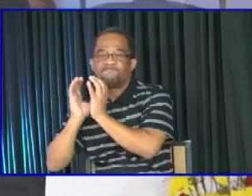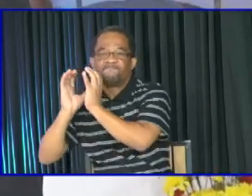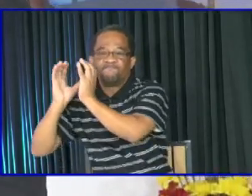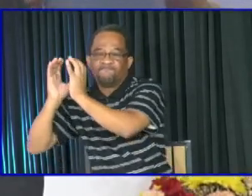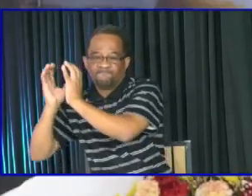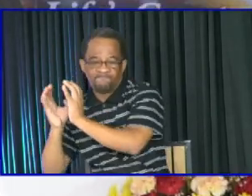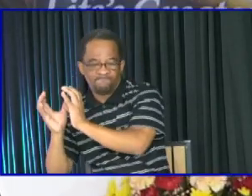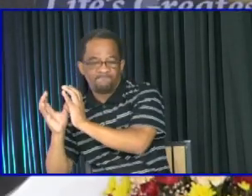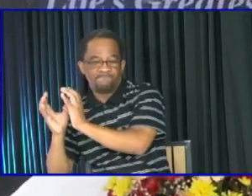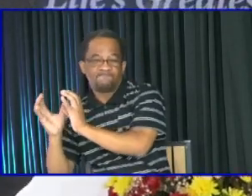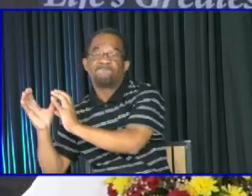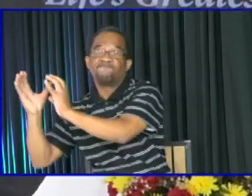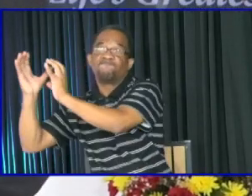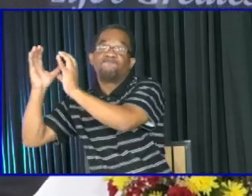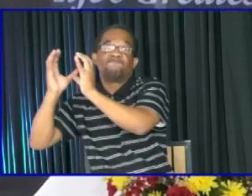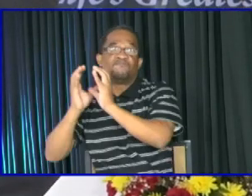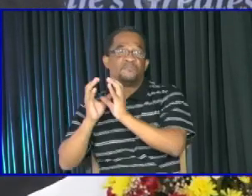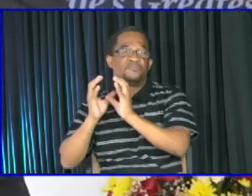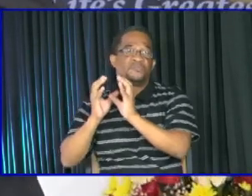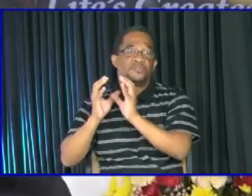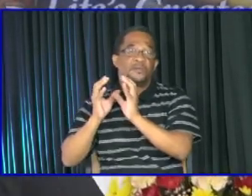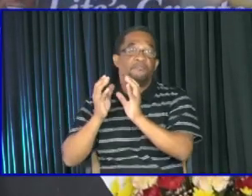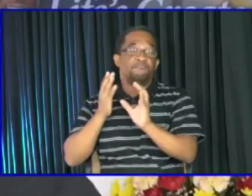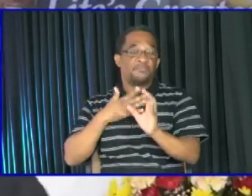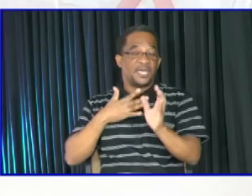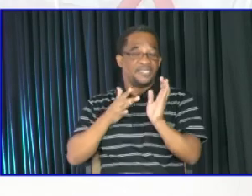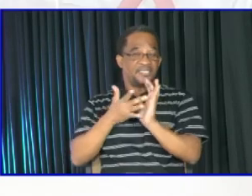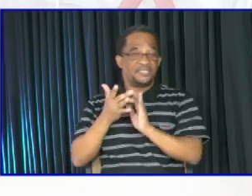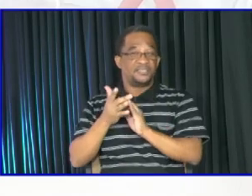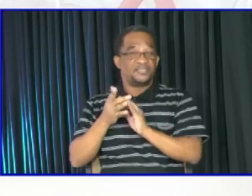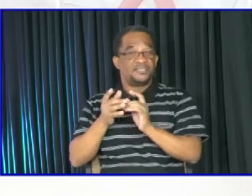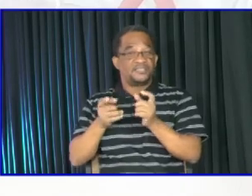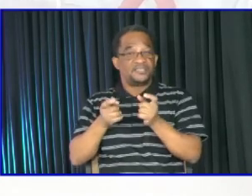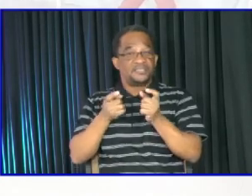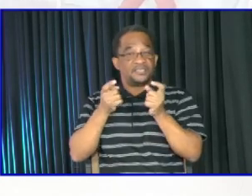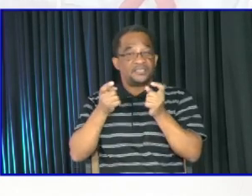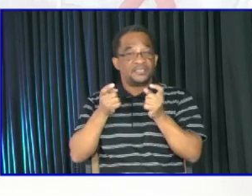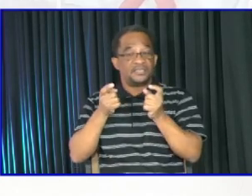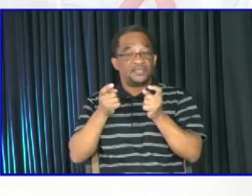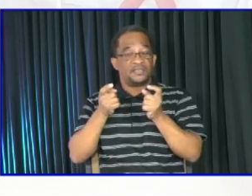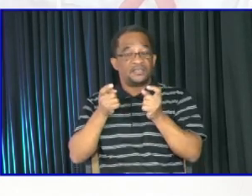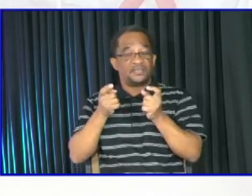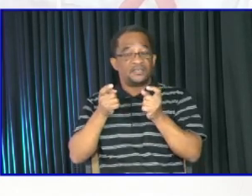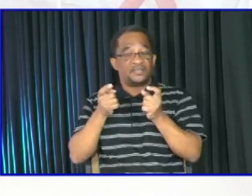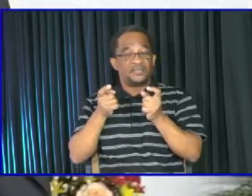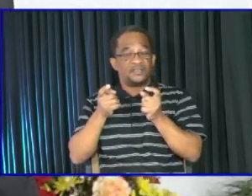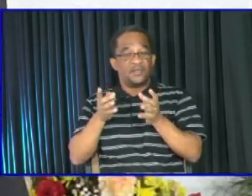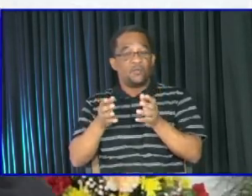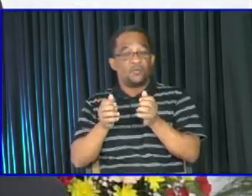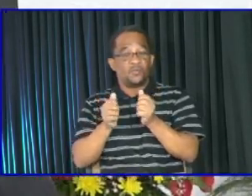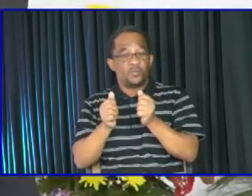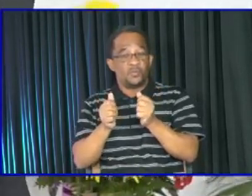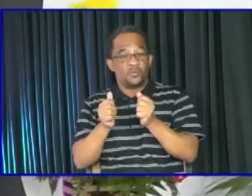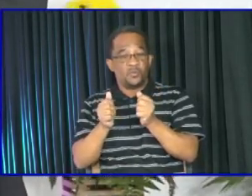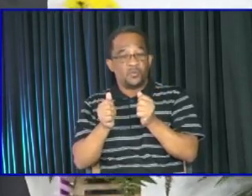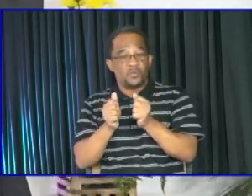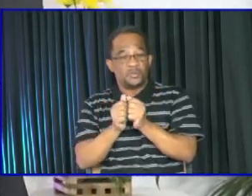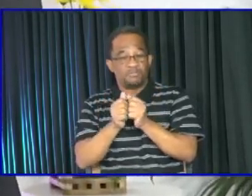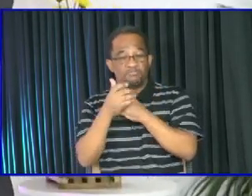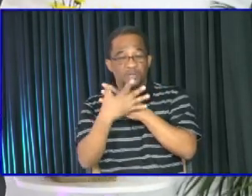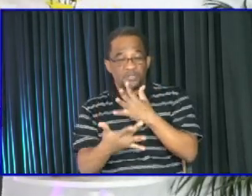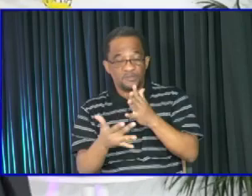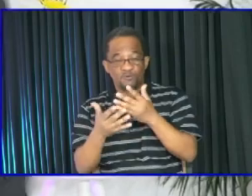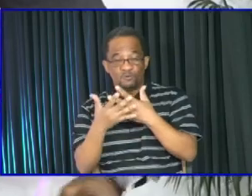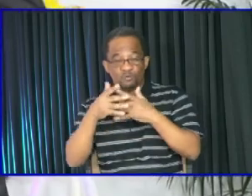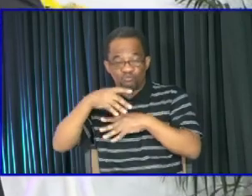so Jesus, the sinless Son of God, he makes his way. Yes, with blood dripping from his